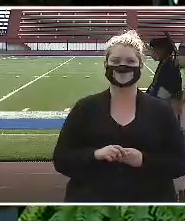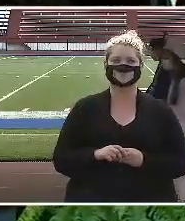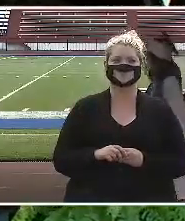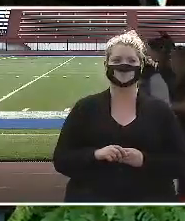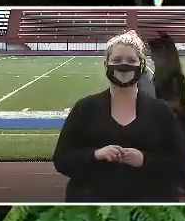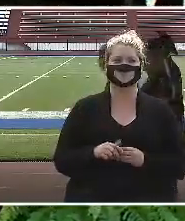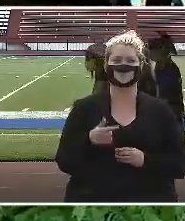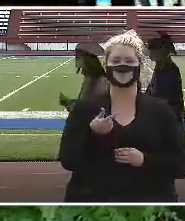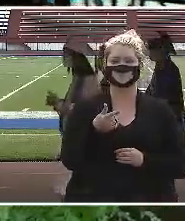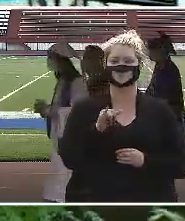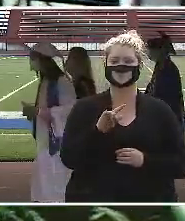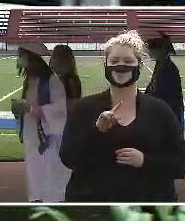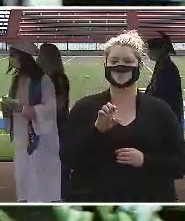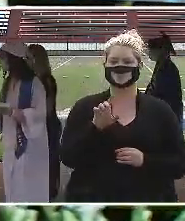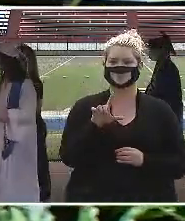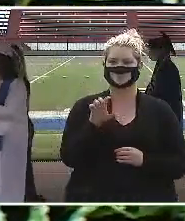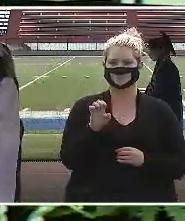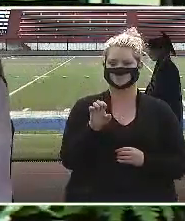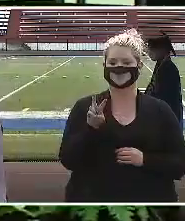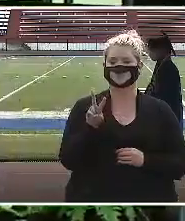Giselle Velasco Solis.